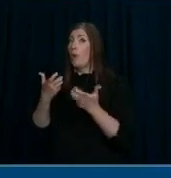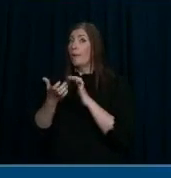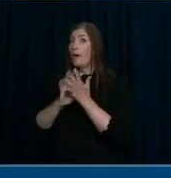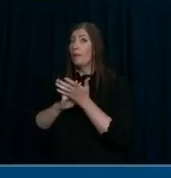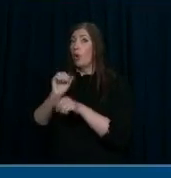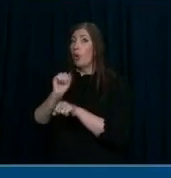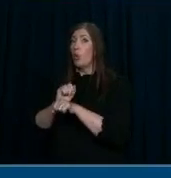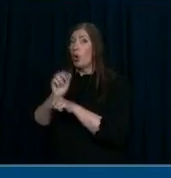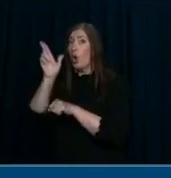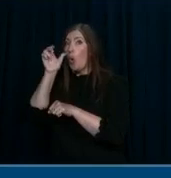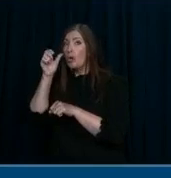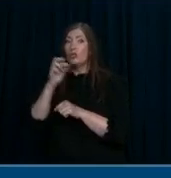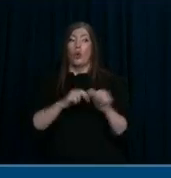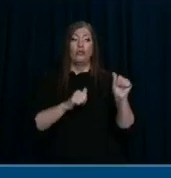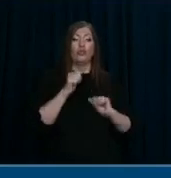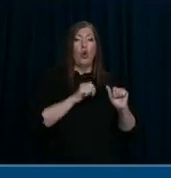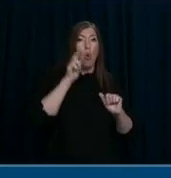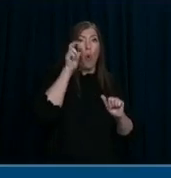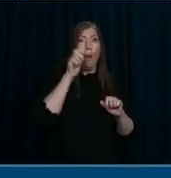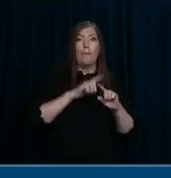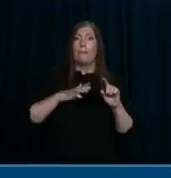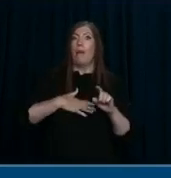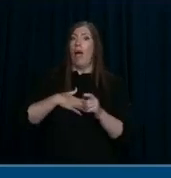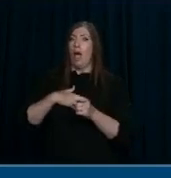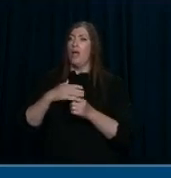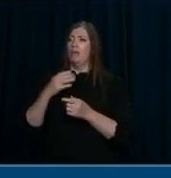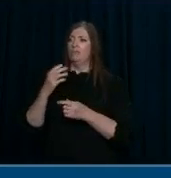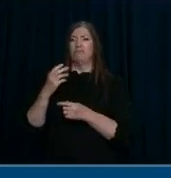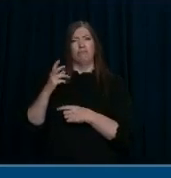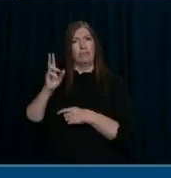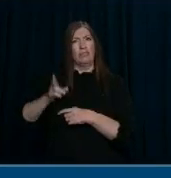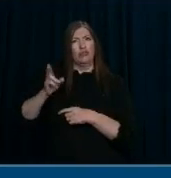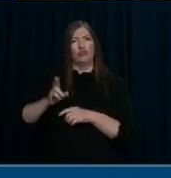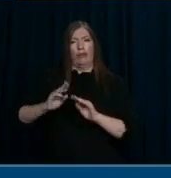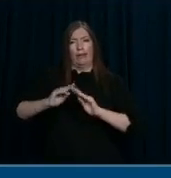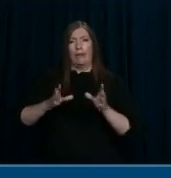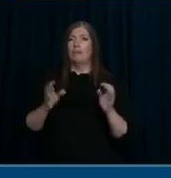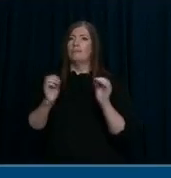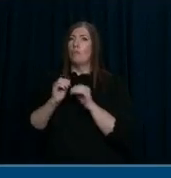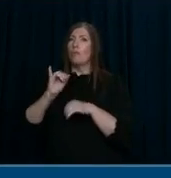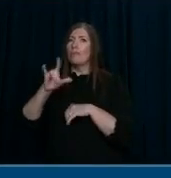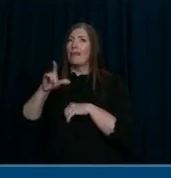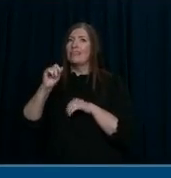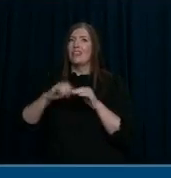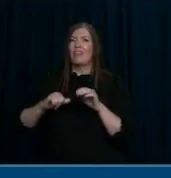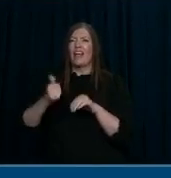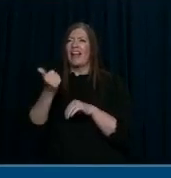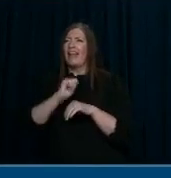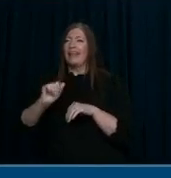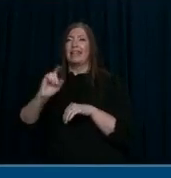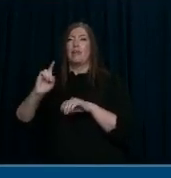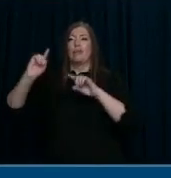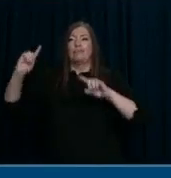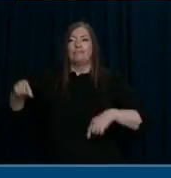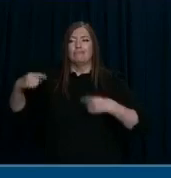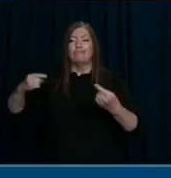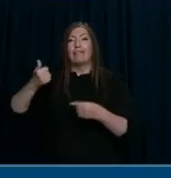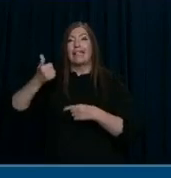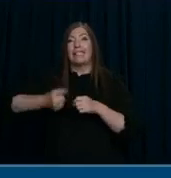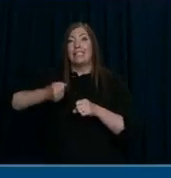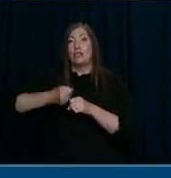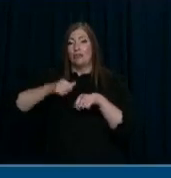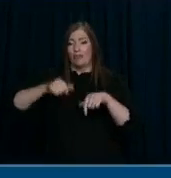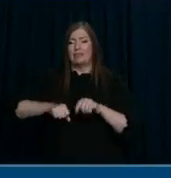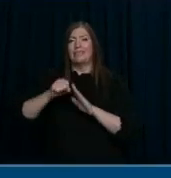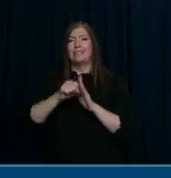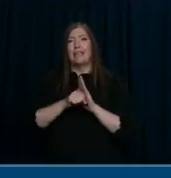Well, my record over the last few years has been really clear. Again, more bills than any Democrat in over a decade in this state. And that's